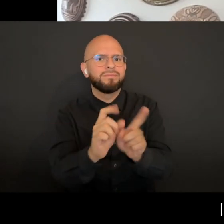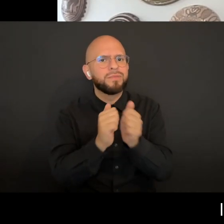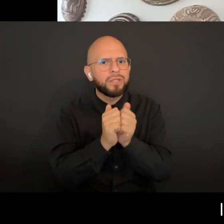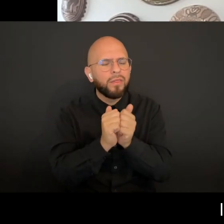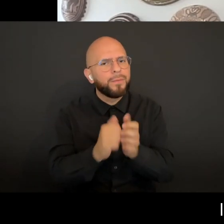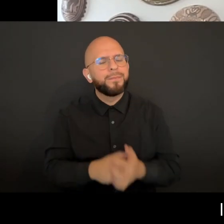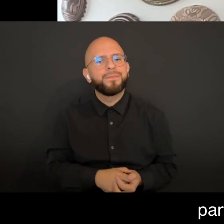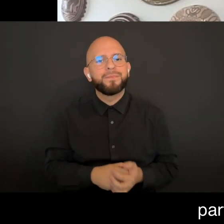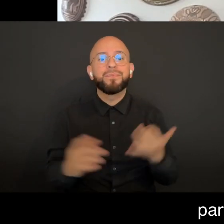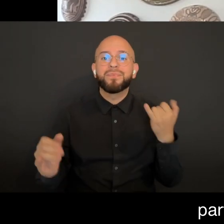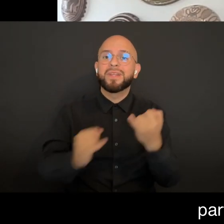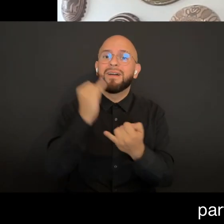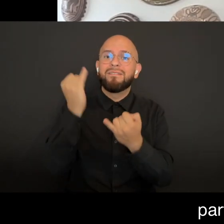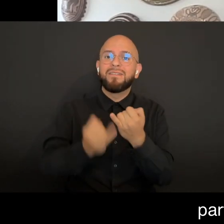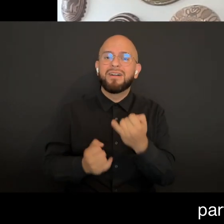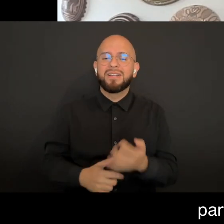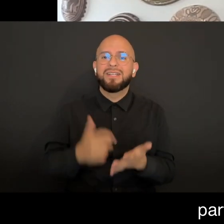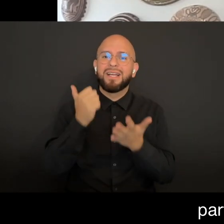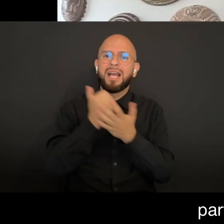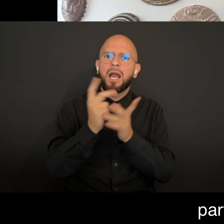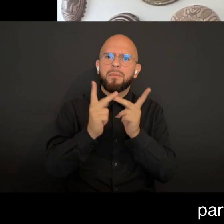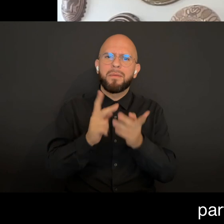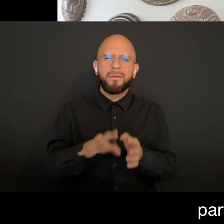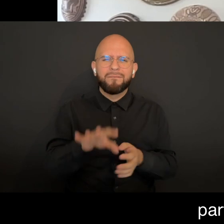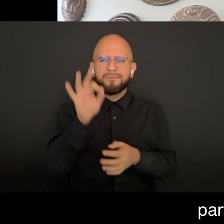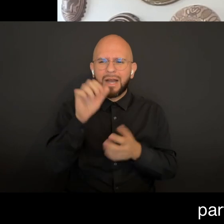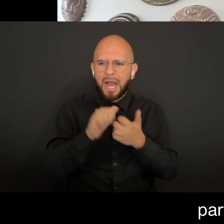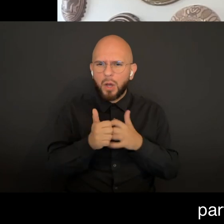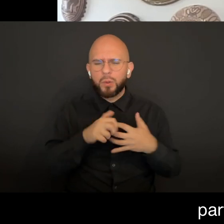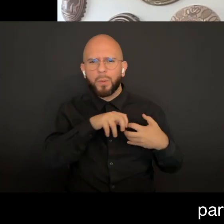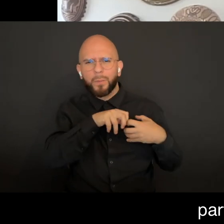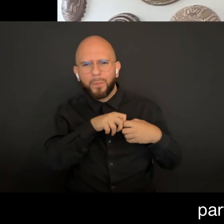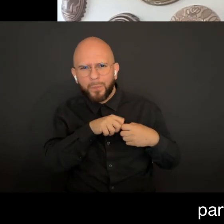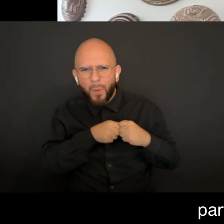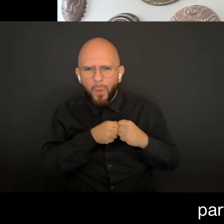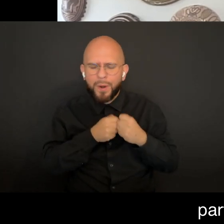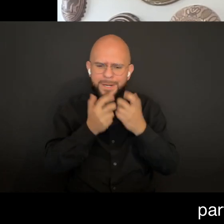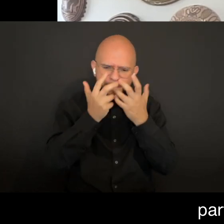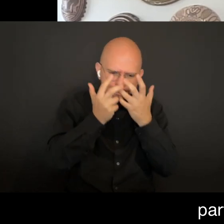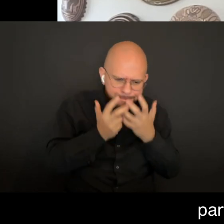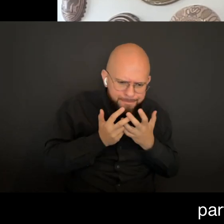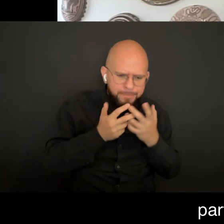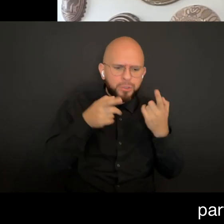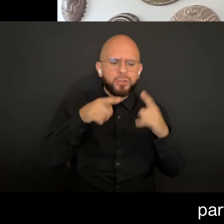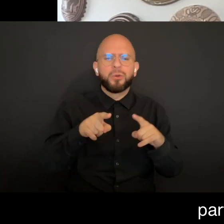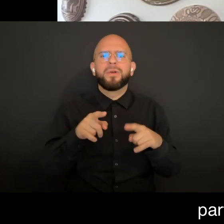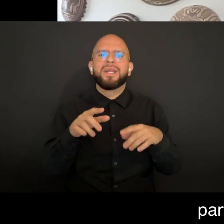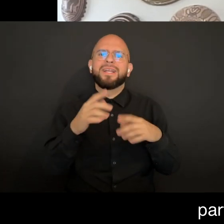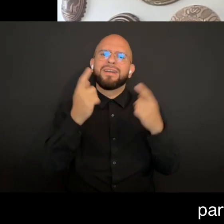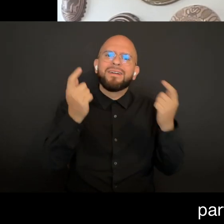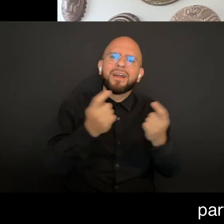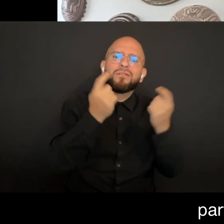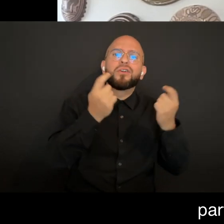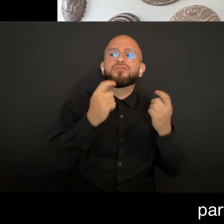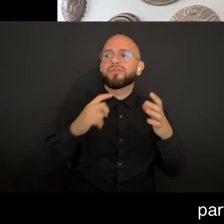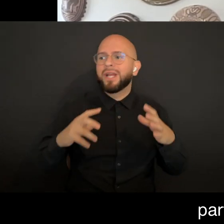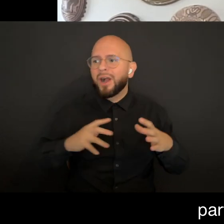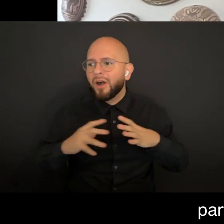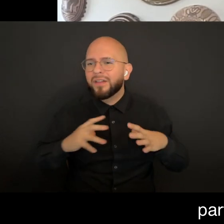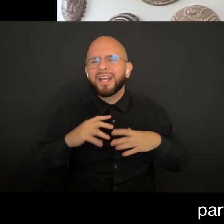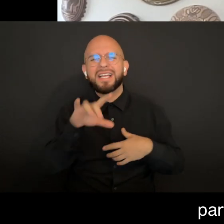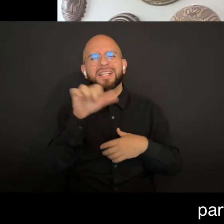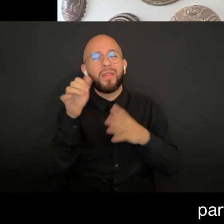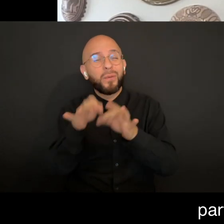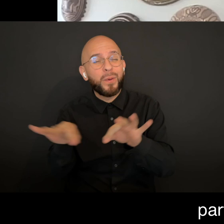an individual to participate. And finally, help people find ways to mourn and grieve on anniversaries,